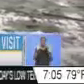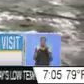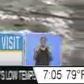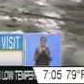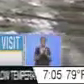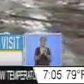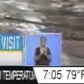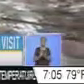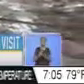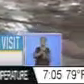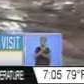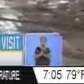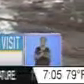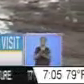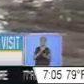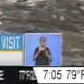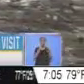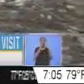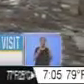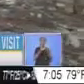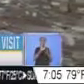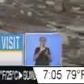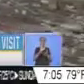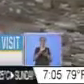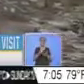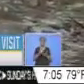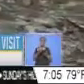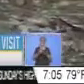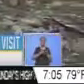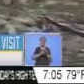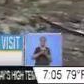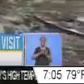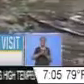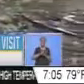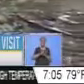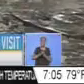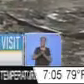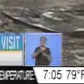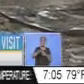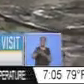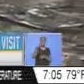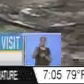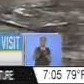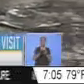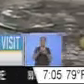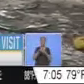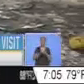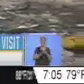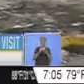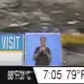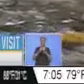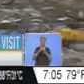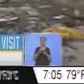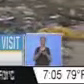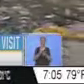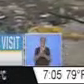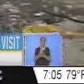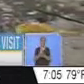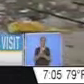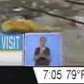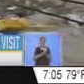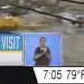Power is expected to be restored to the north within a week or two. Cleanup